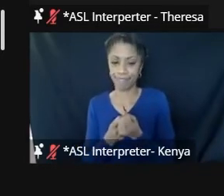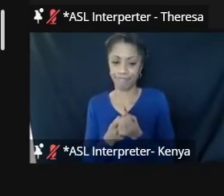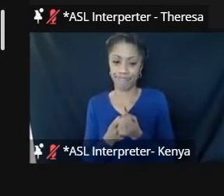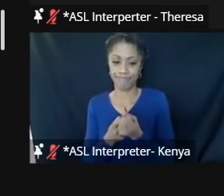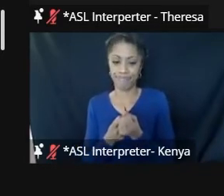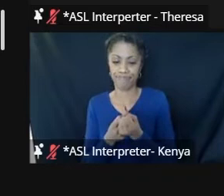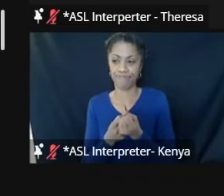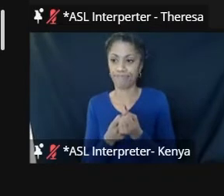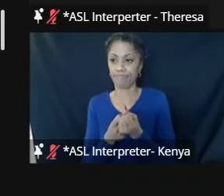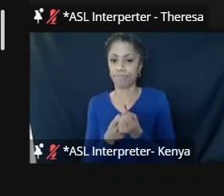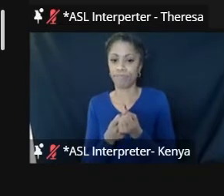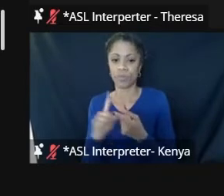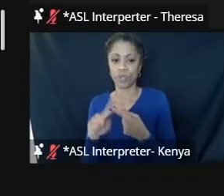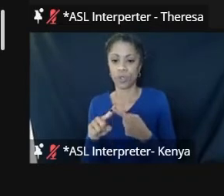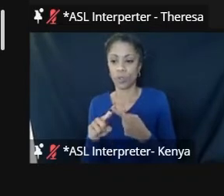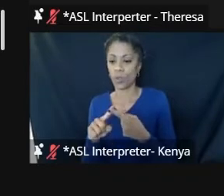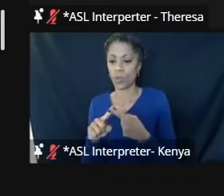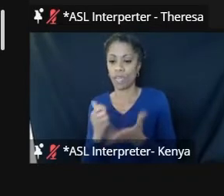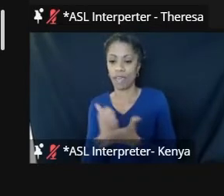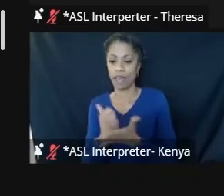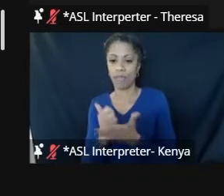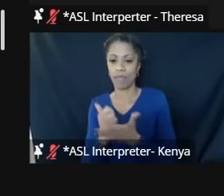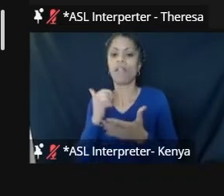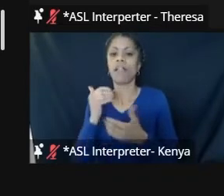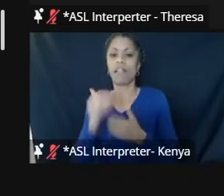help move that work forward, I love that.